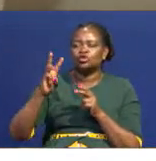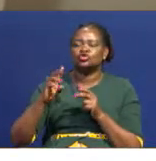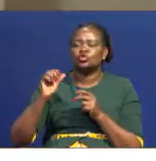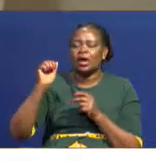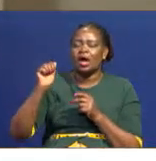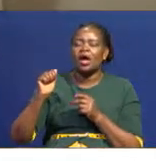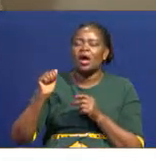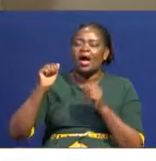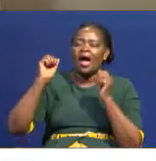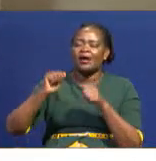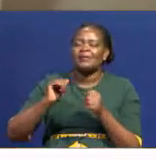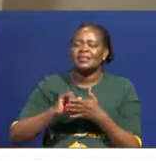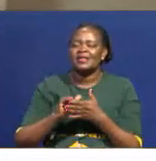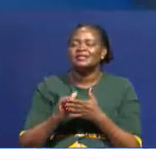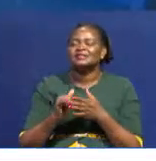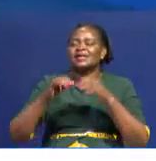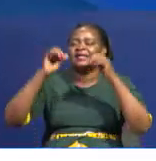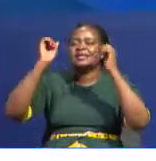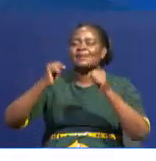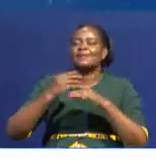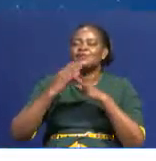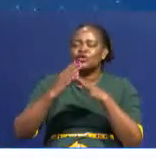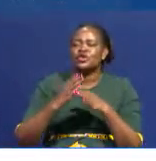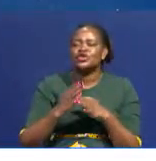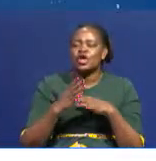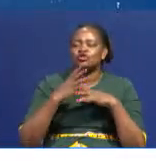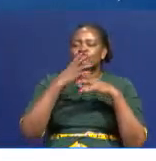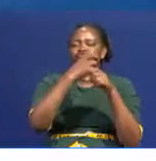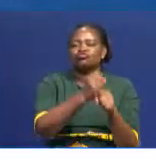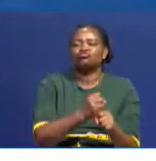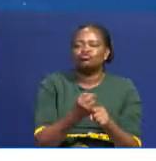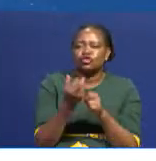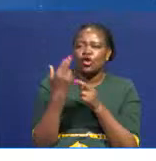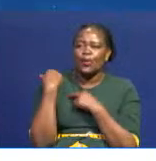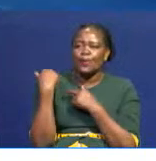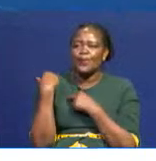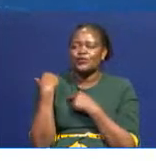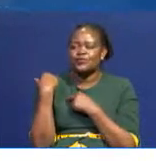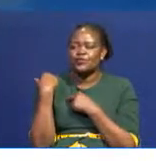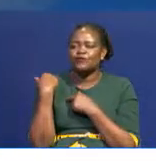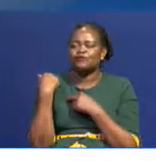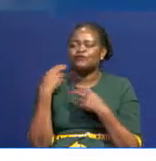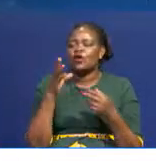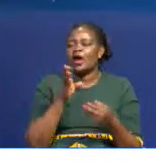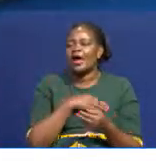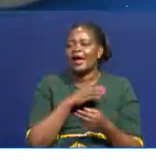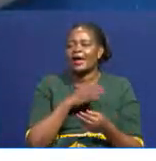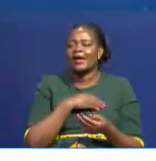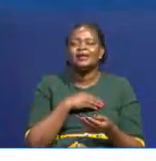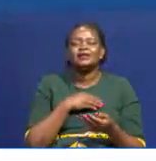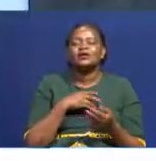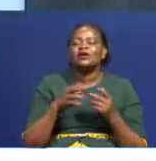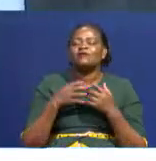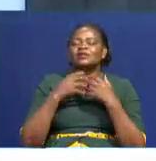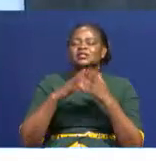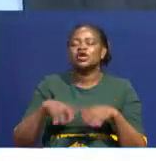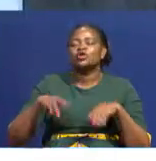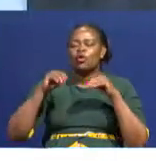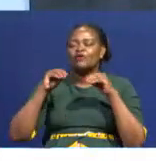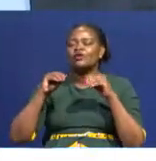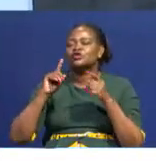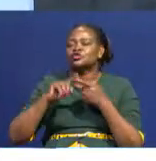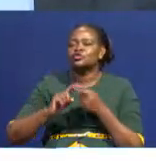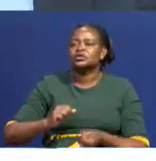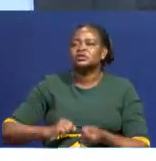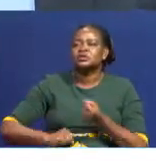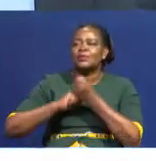Accord, which is a multilateral agreement between bodies responsible for accreditation of engineering qualifications to